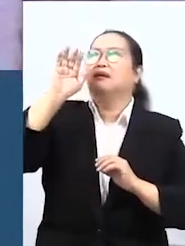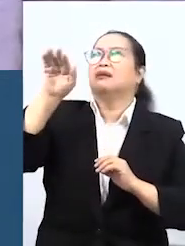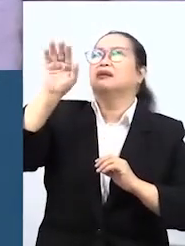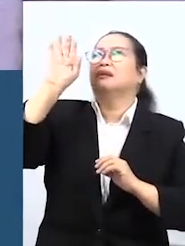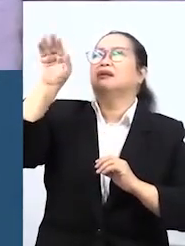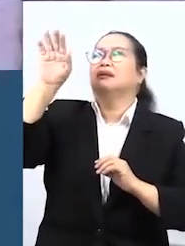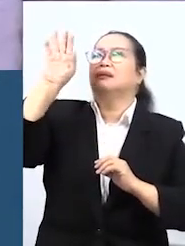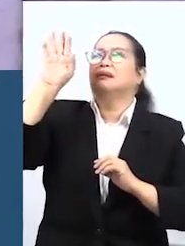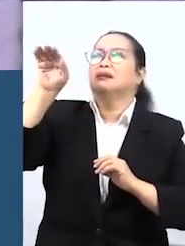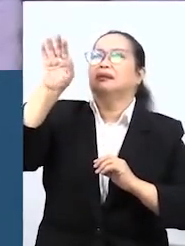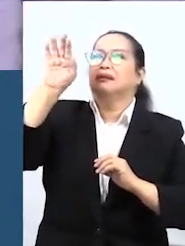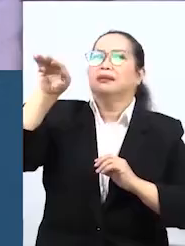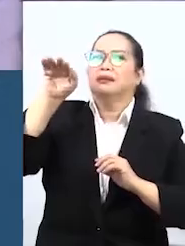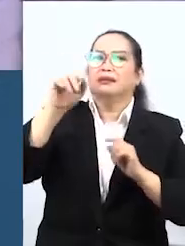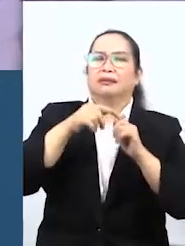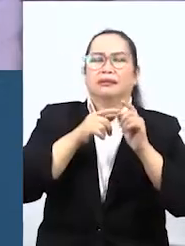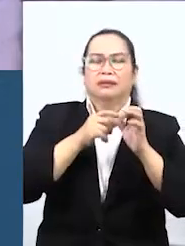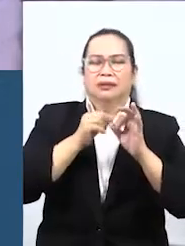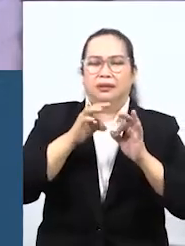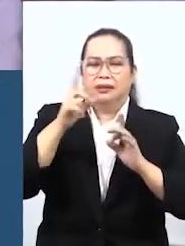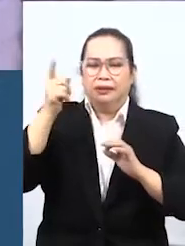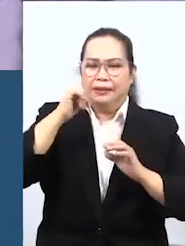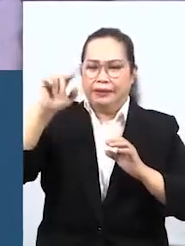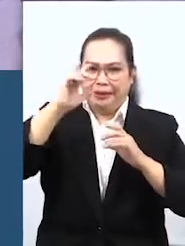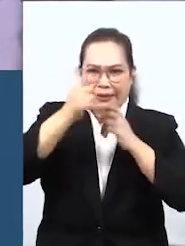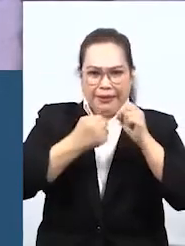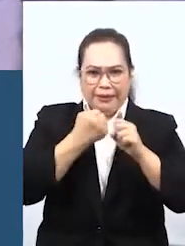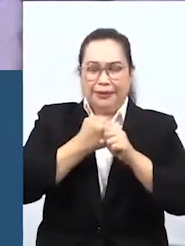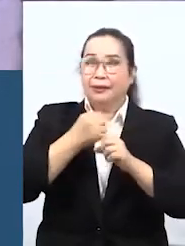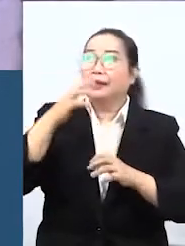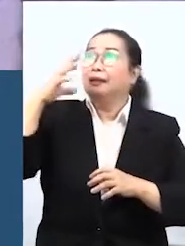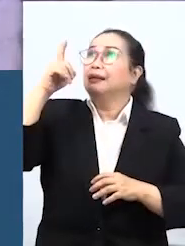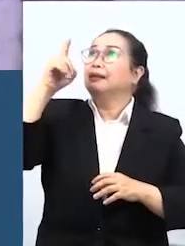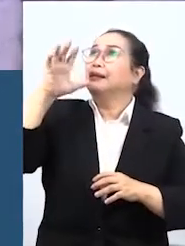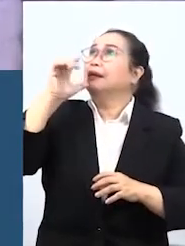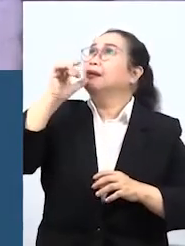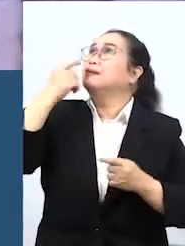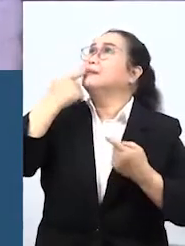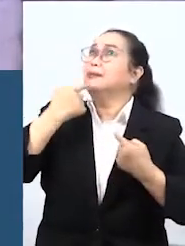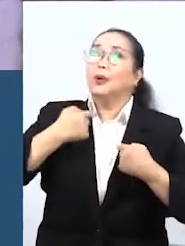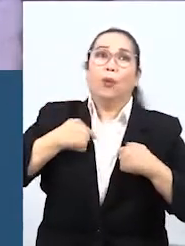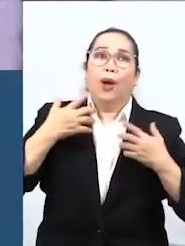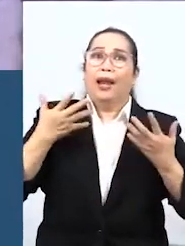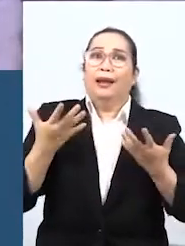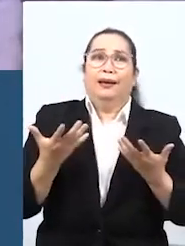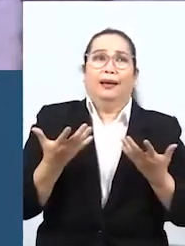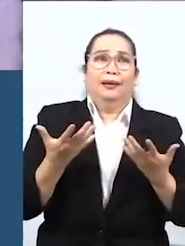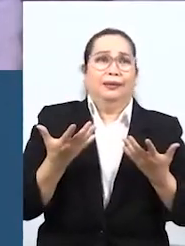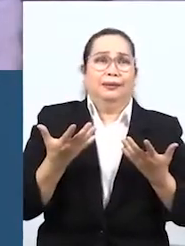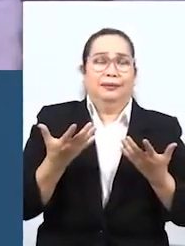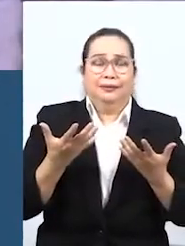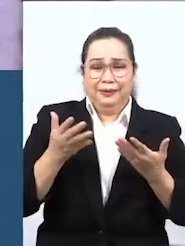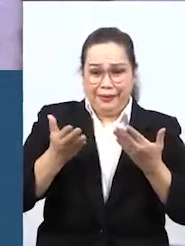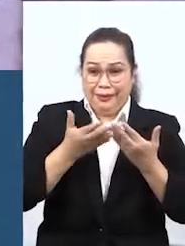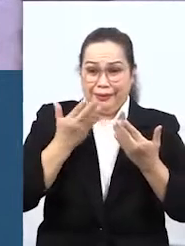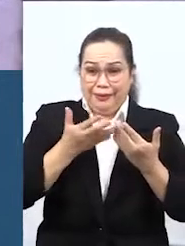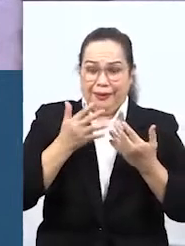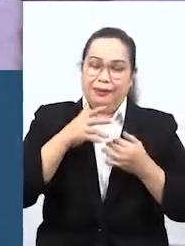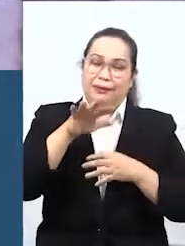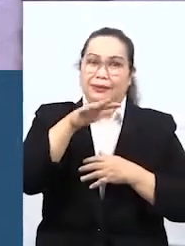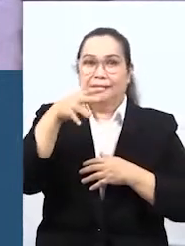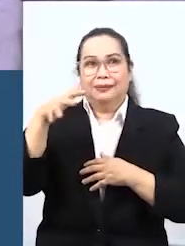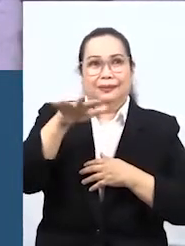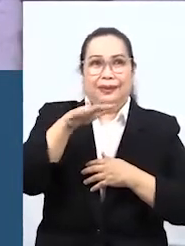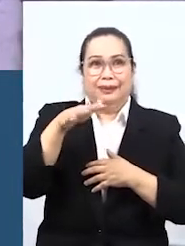God for years and yet It seems like God is not answering It's so easy to dwindle in our